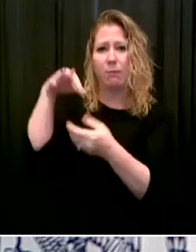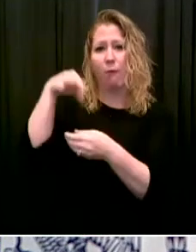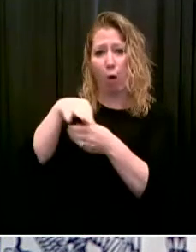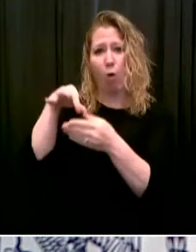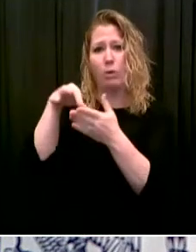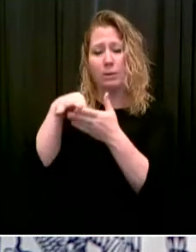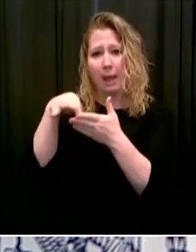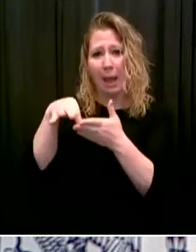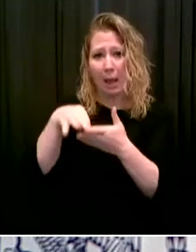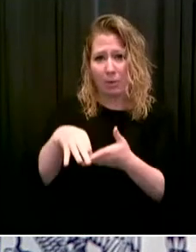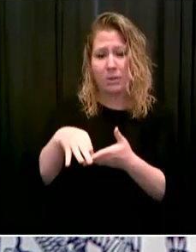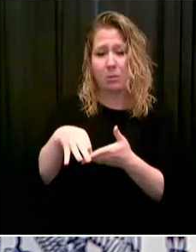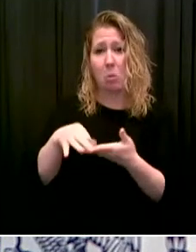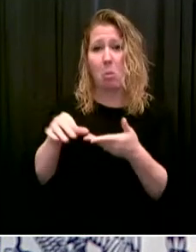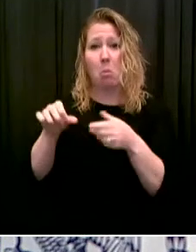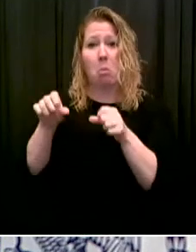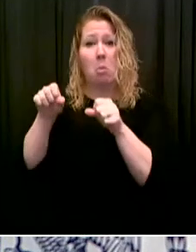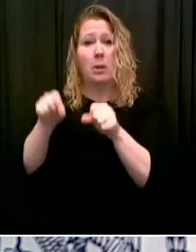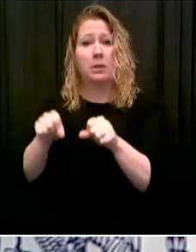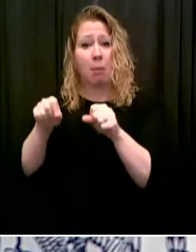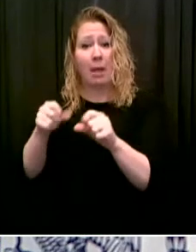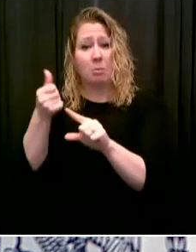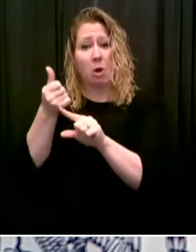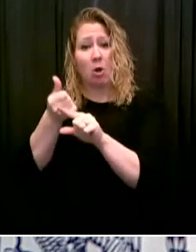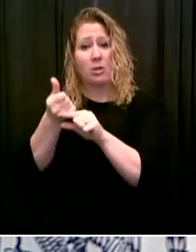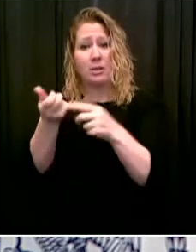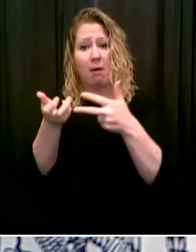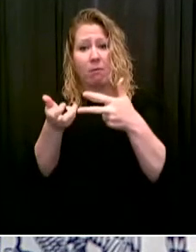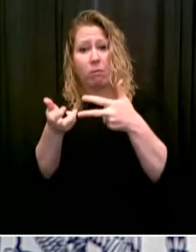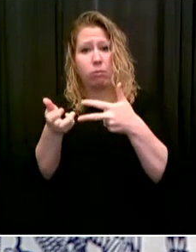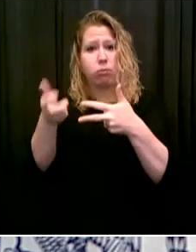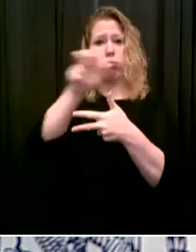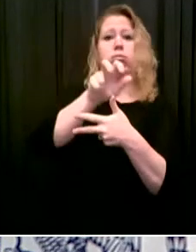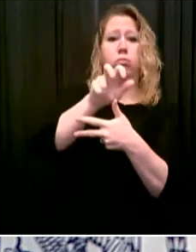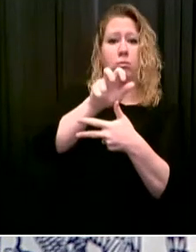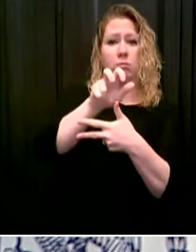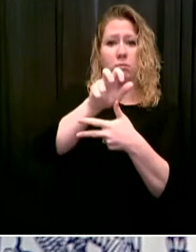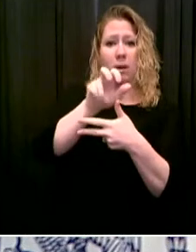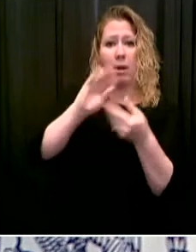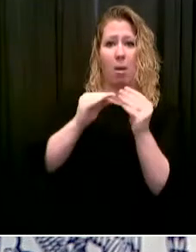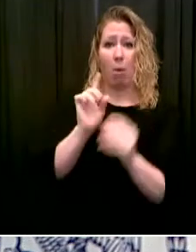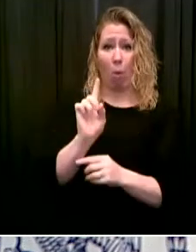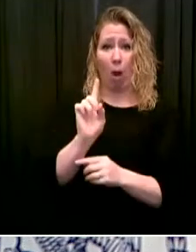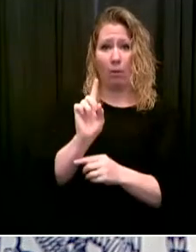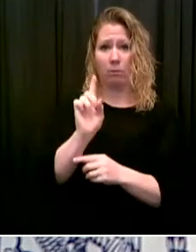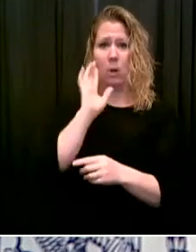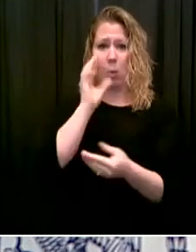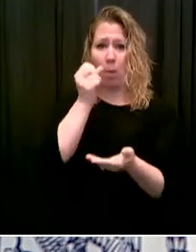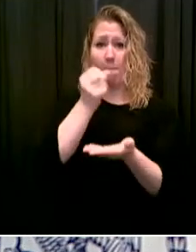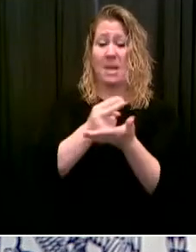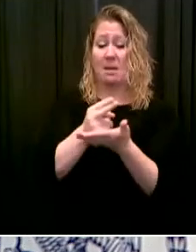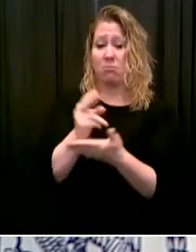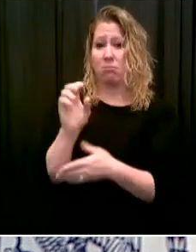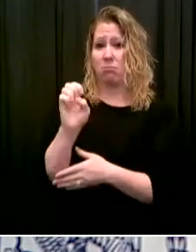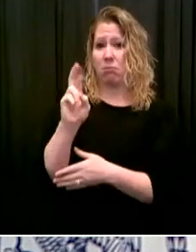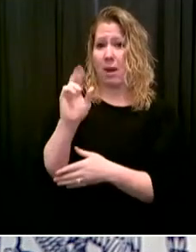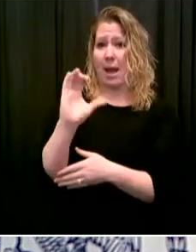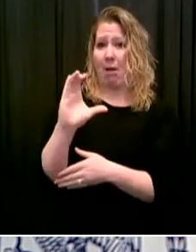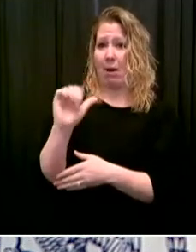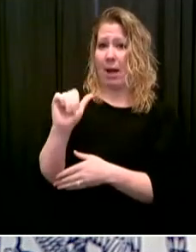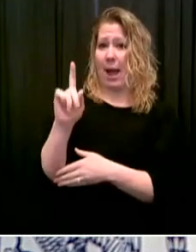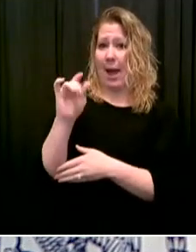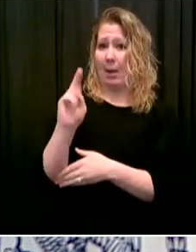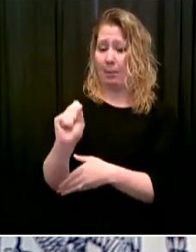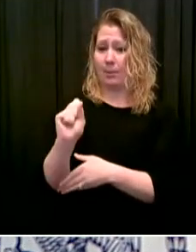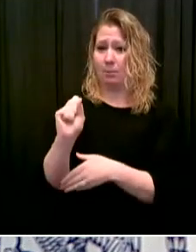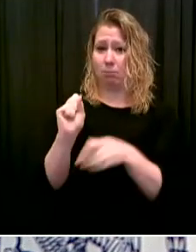Eric Adams in the ranked choice voting. Do you agree with that assessment? I think the history of ranked choice voting